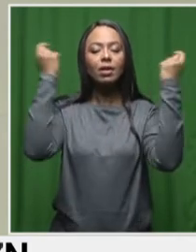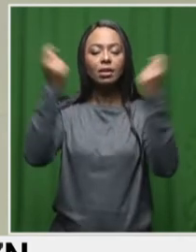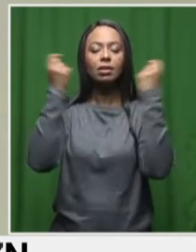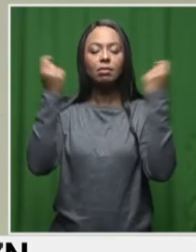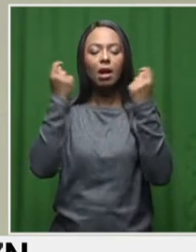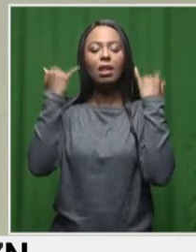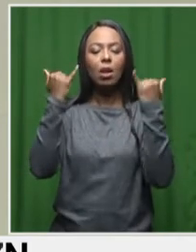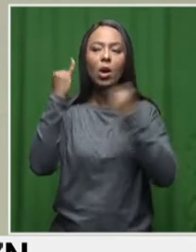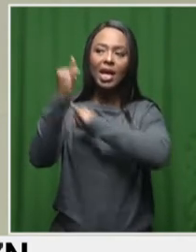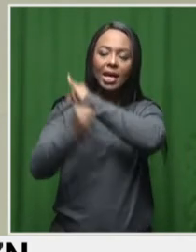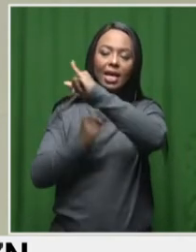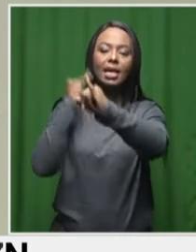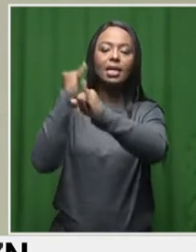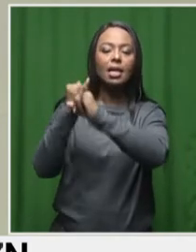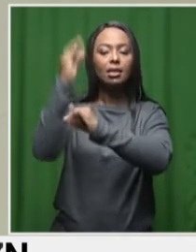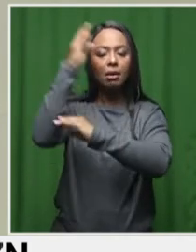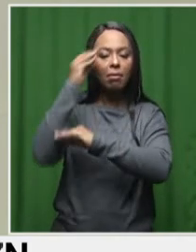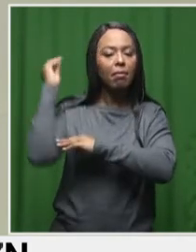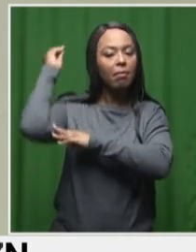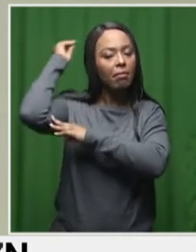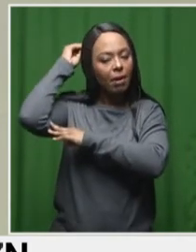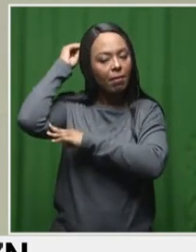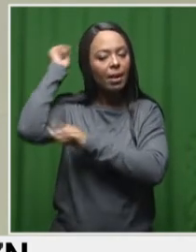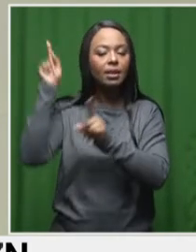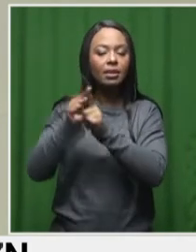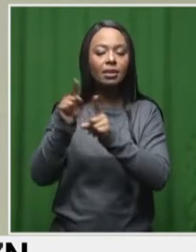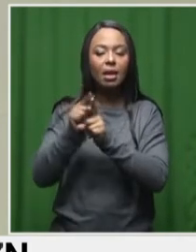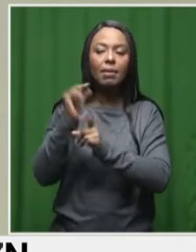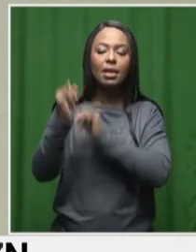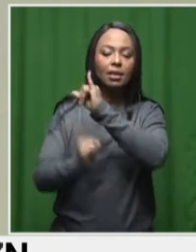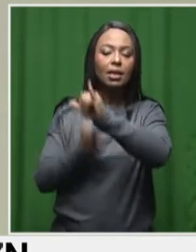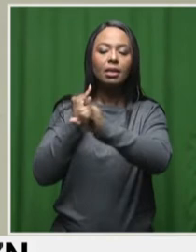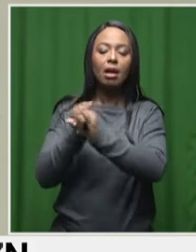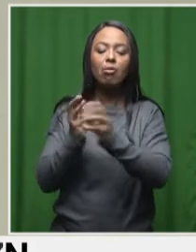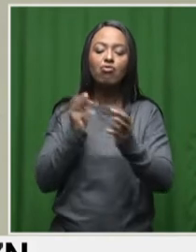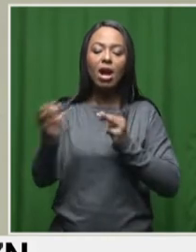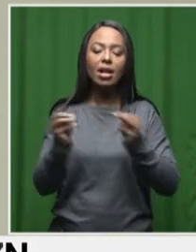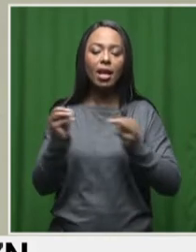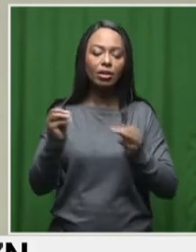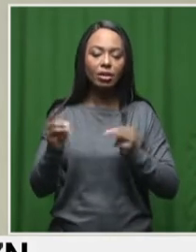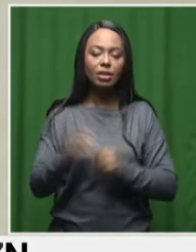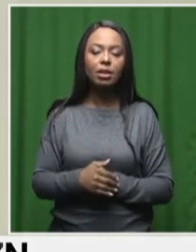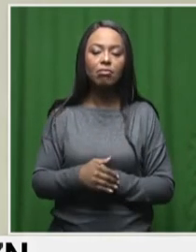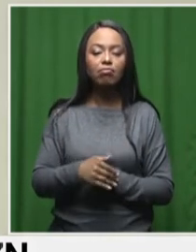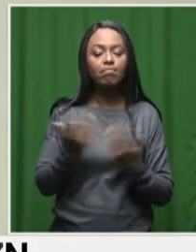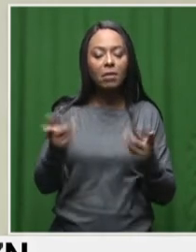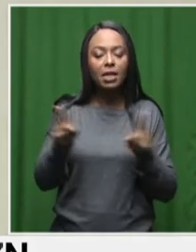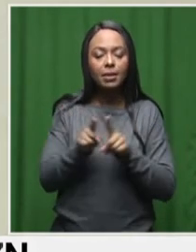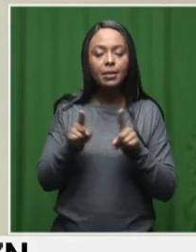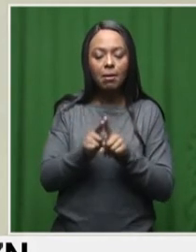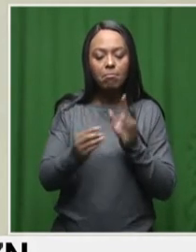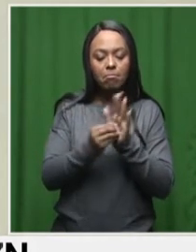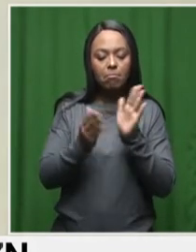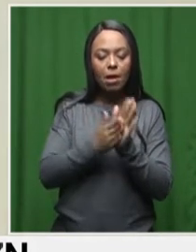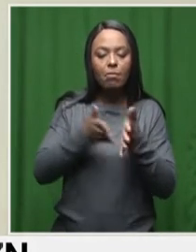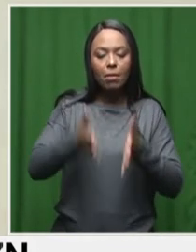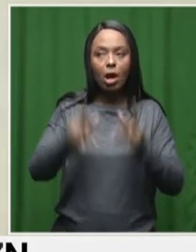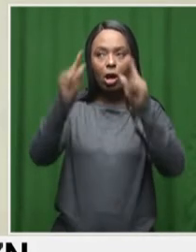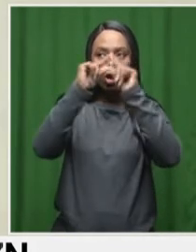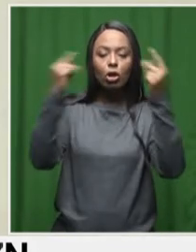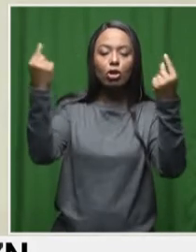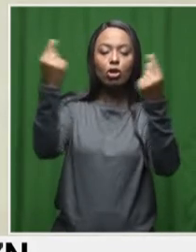an international reach out, an international mandate, and it is so much recognized in the global